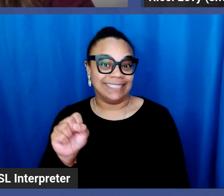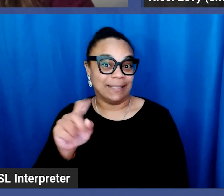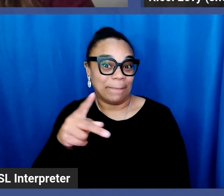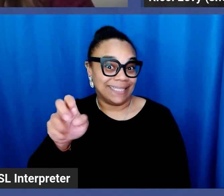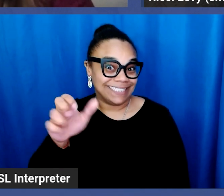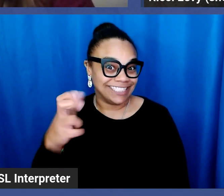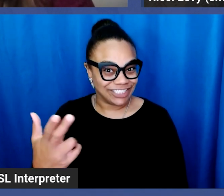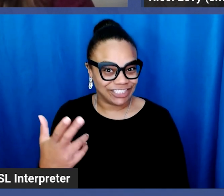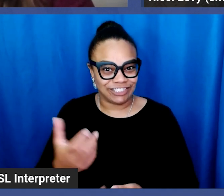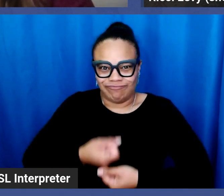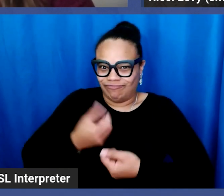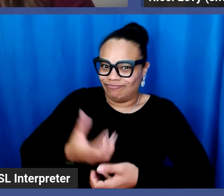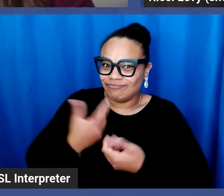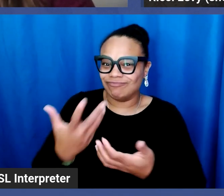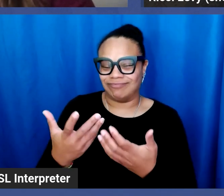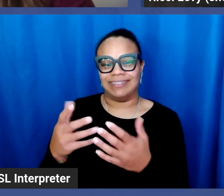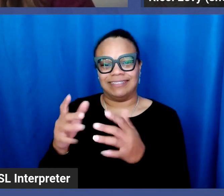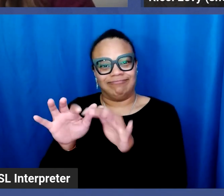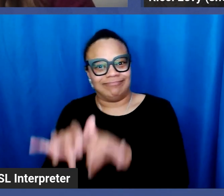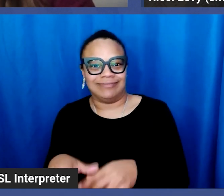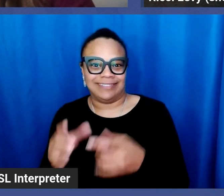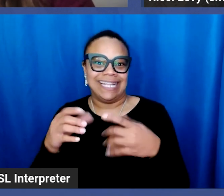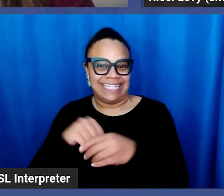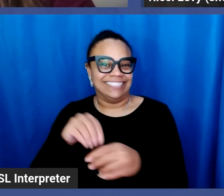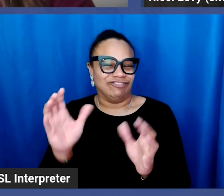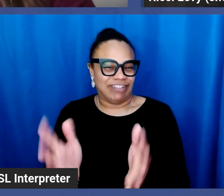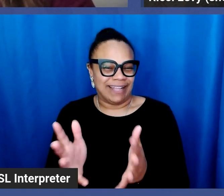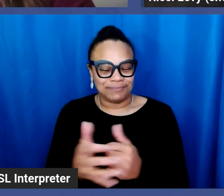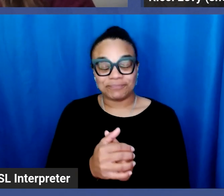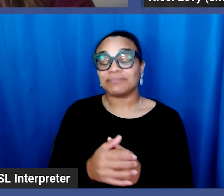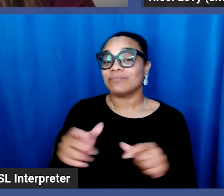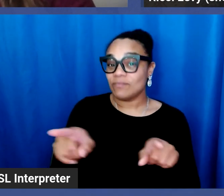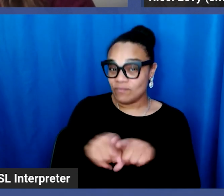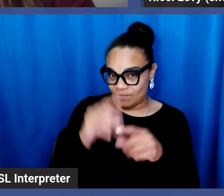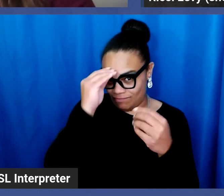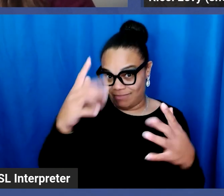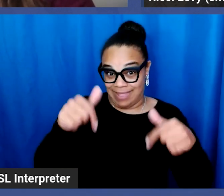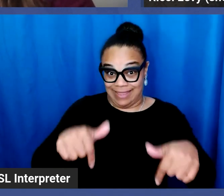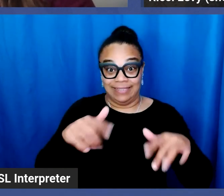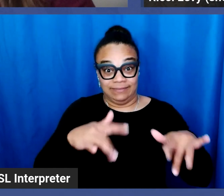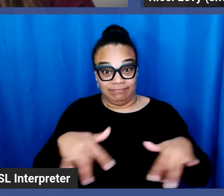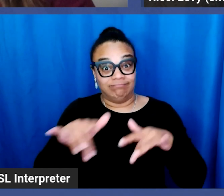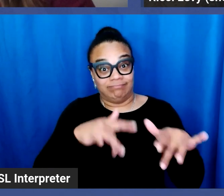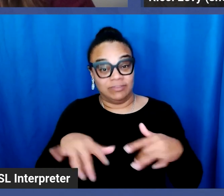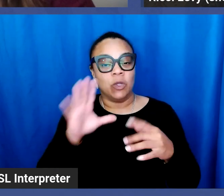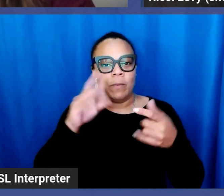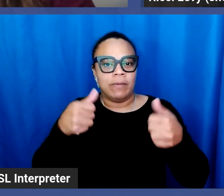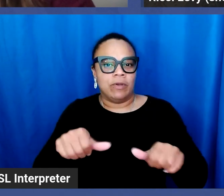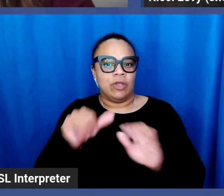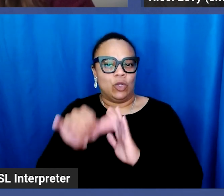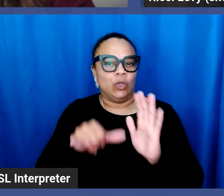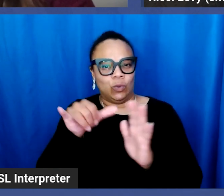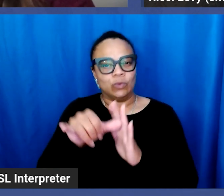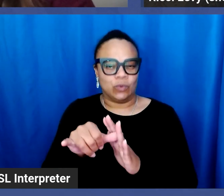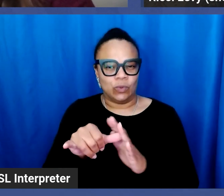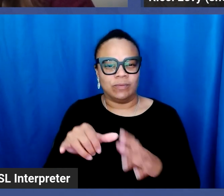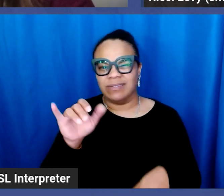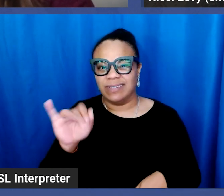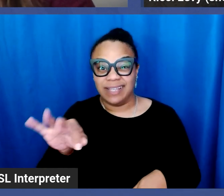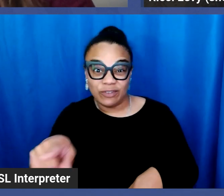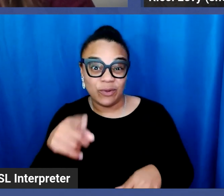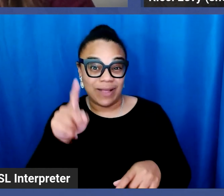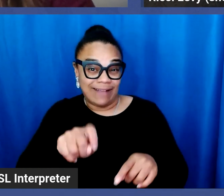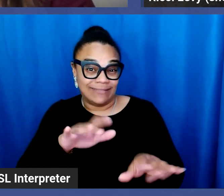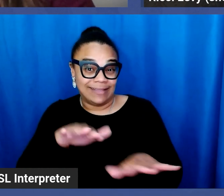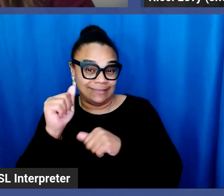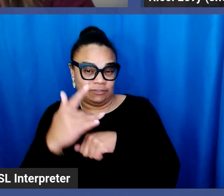I also want to let you know this will go on Woodhull's YouTube page once we finish our recording today. So don't worry if you can't stay with us the whole